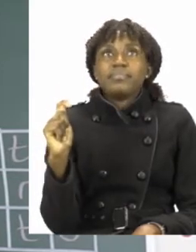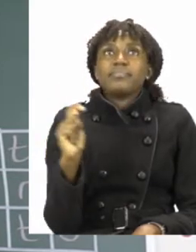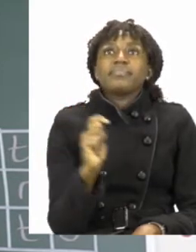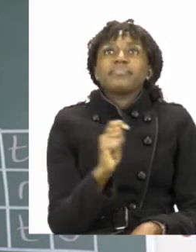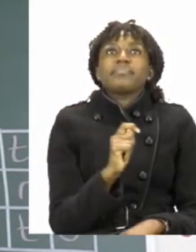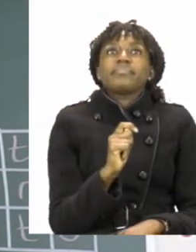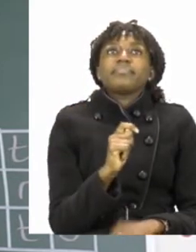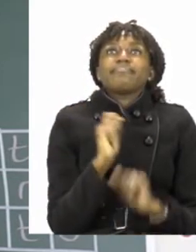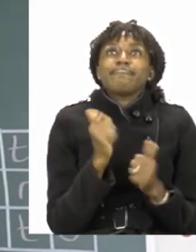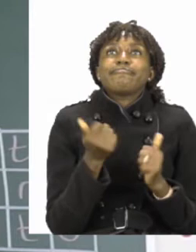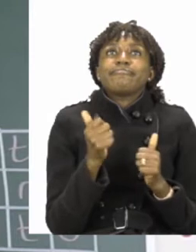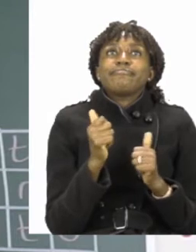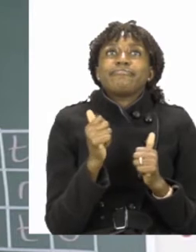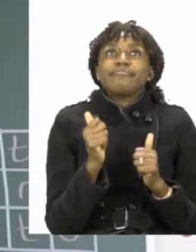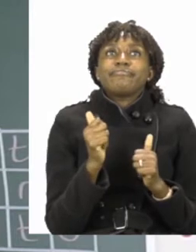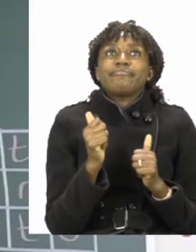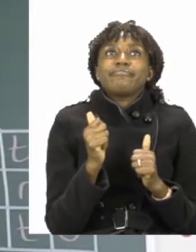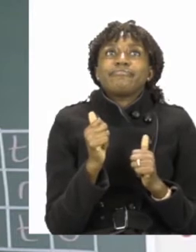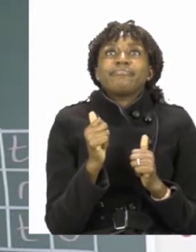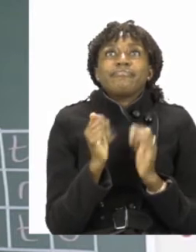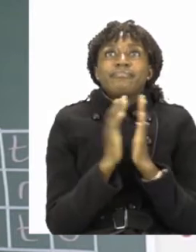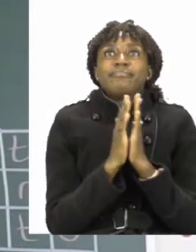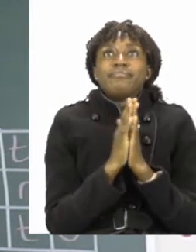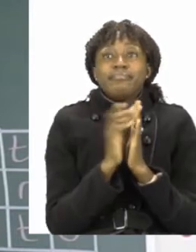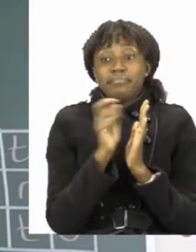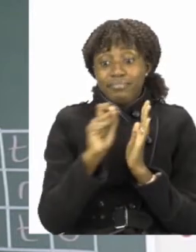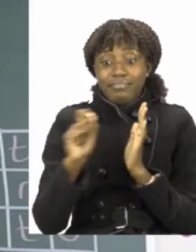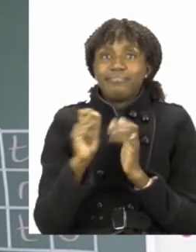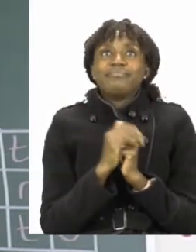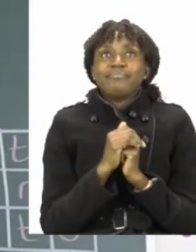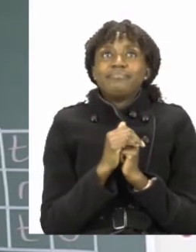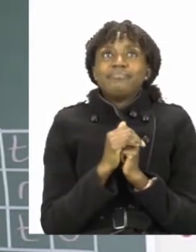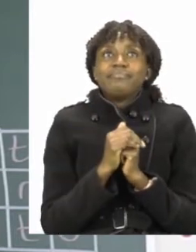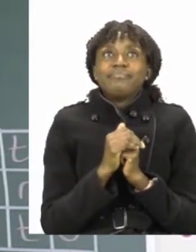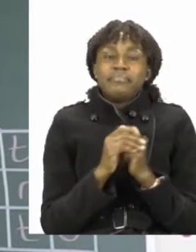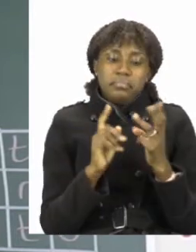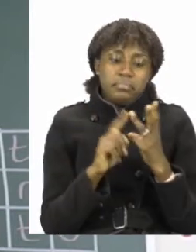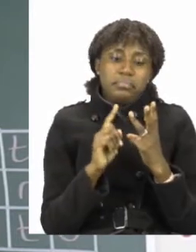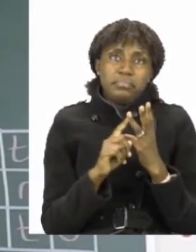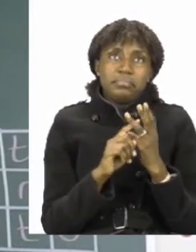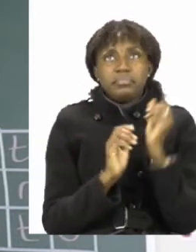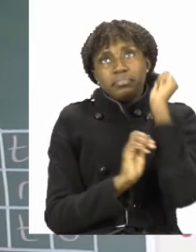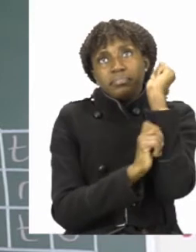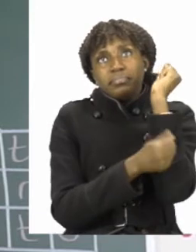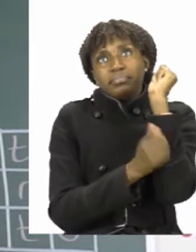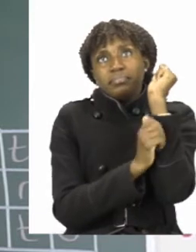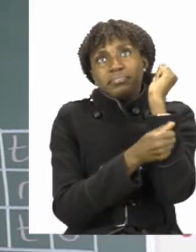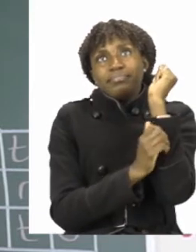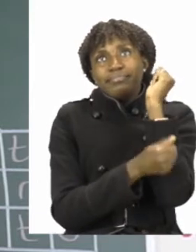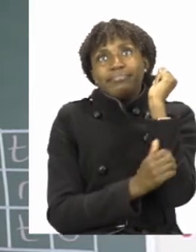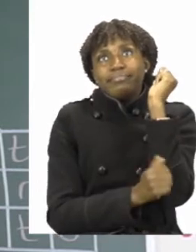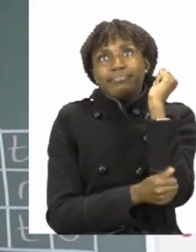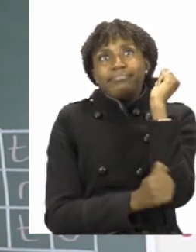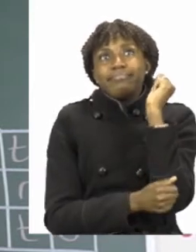Very good. So go ahead and also fill in those missing letters. The last one we're going to do together is the